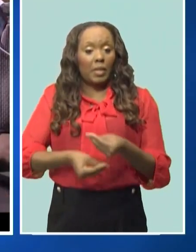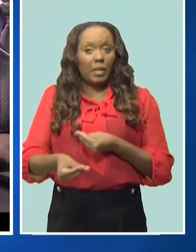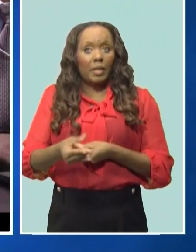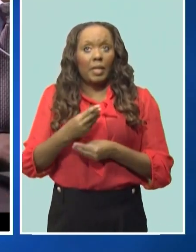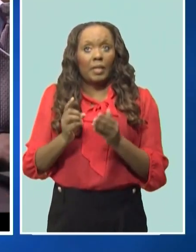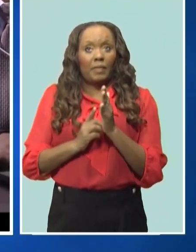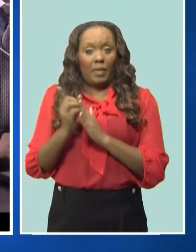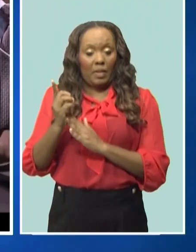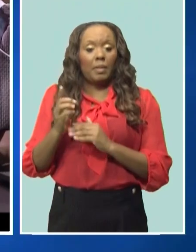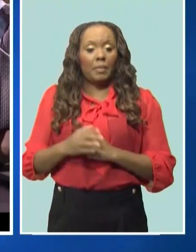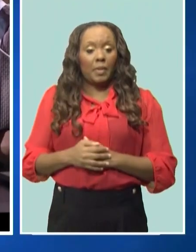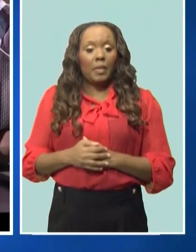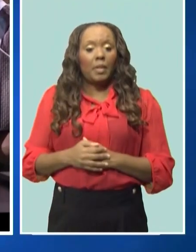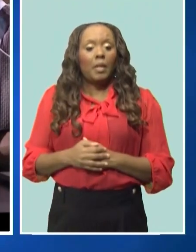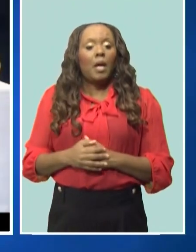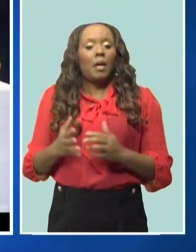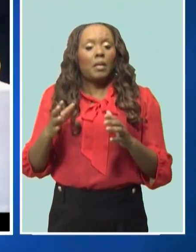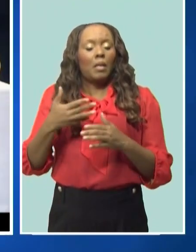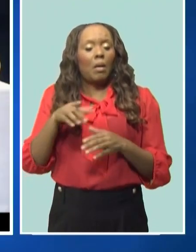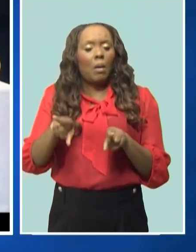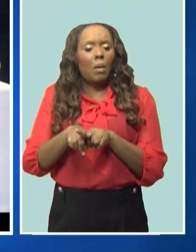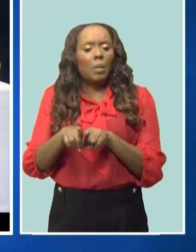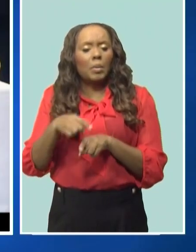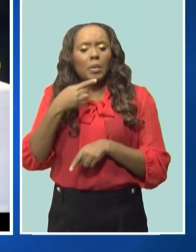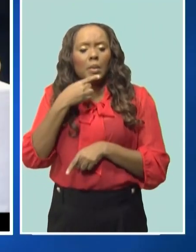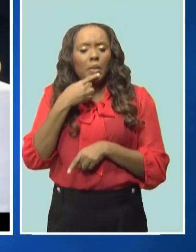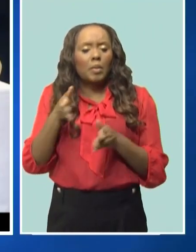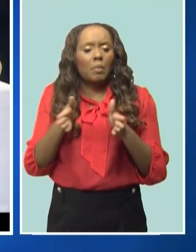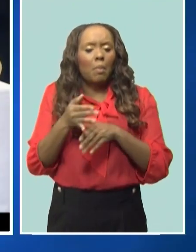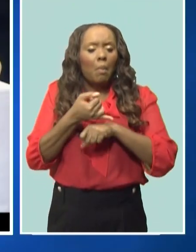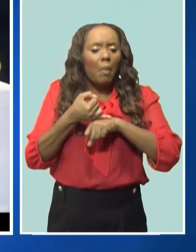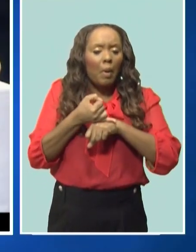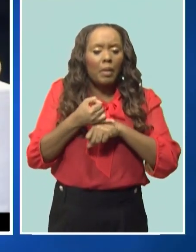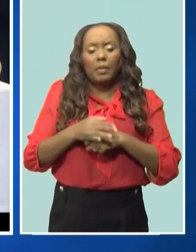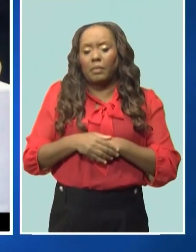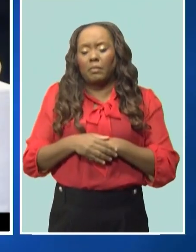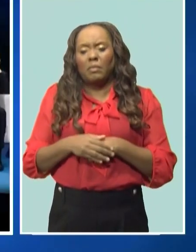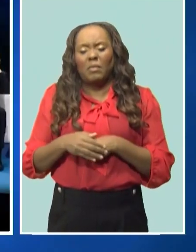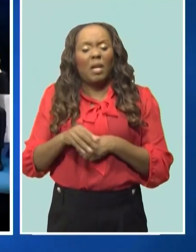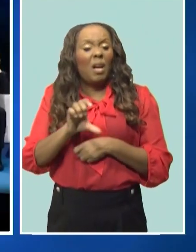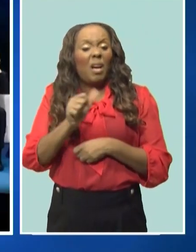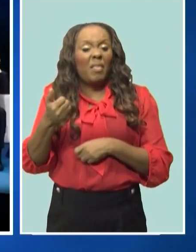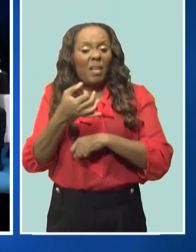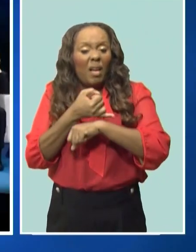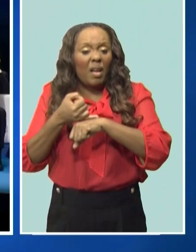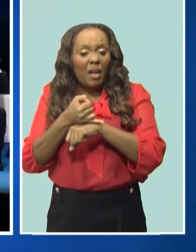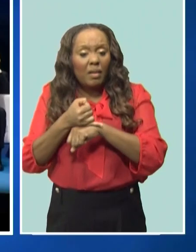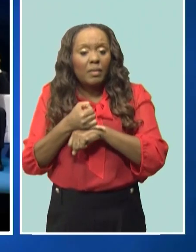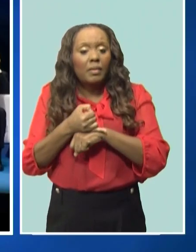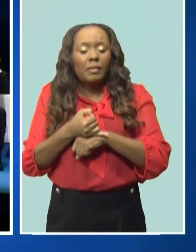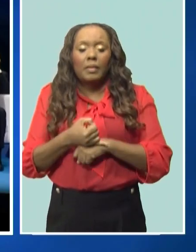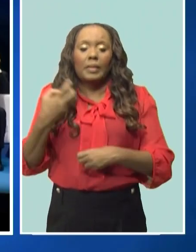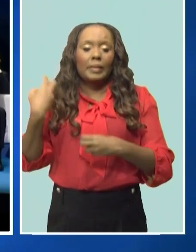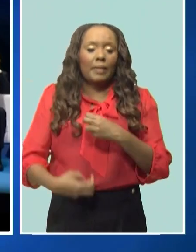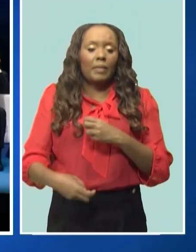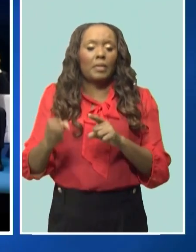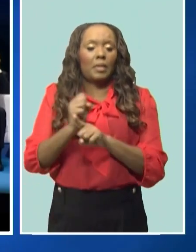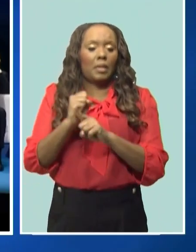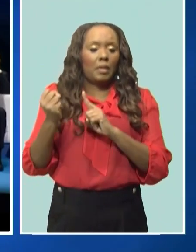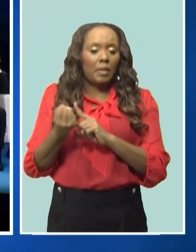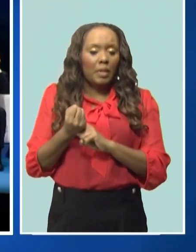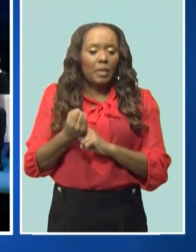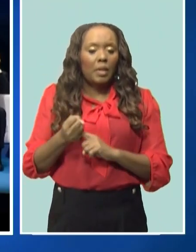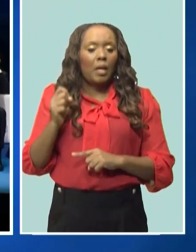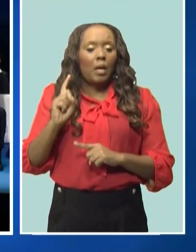the theme Charting a New Development Course in a Changing World. Ms. Motley stated that Barbados, like all small island developing